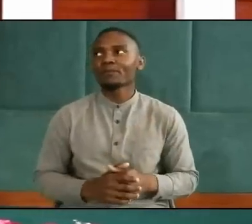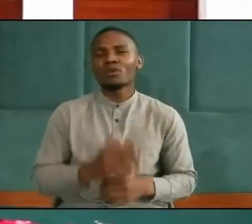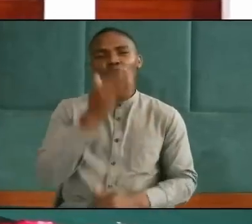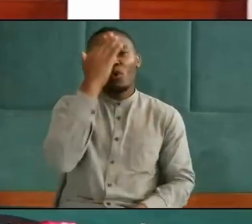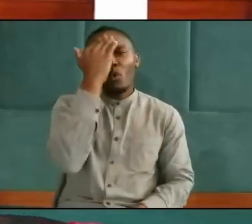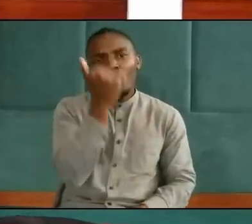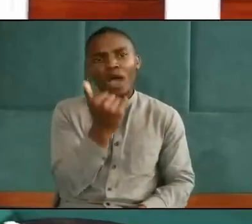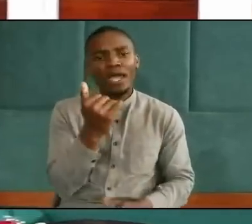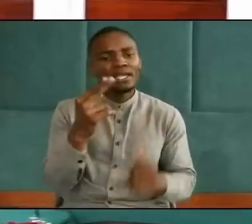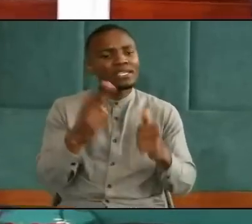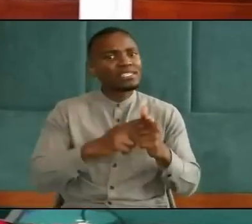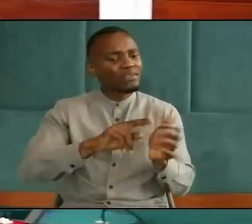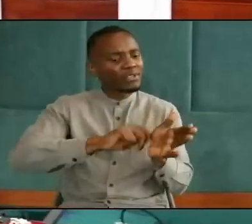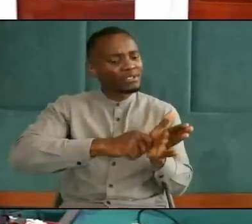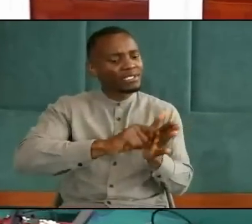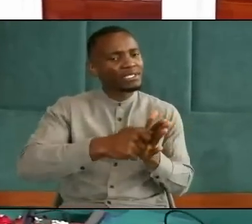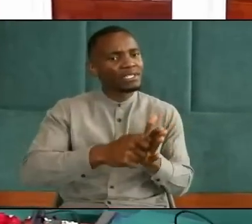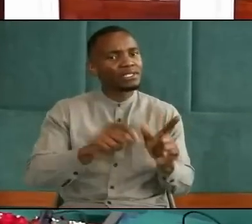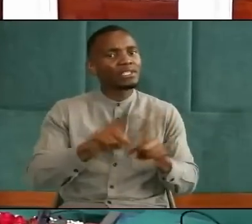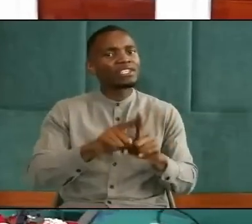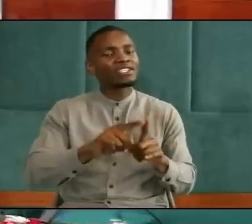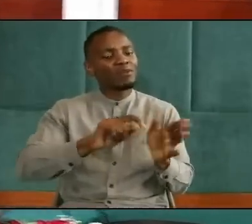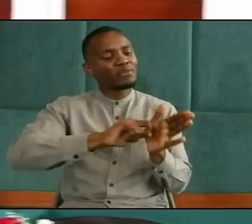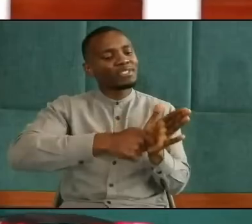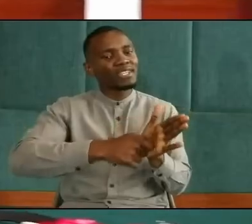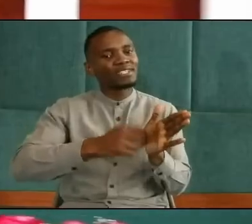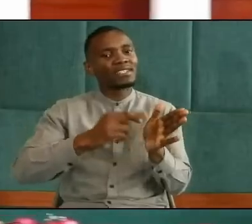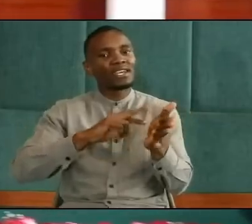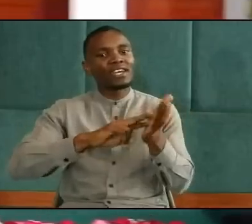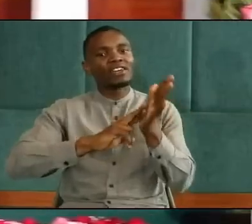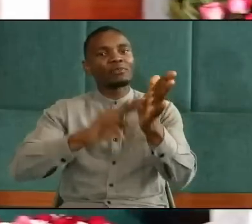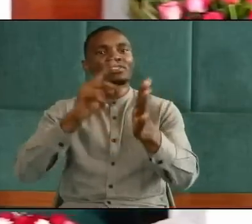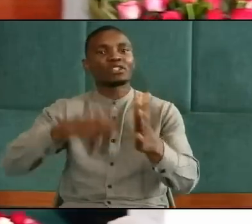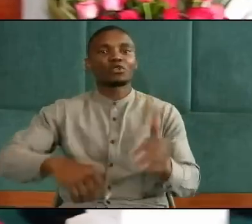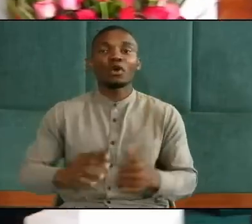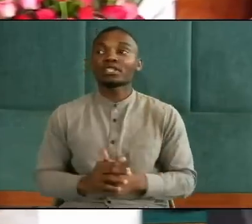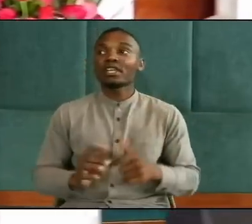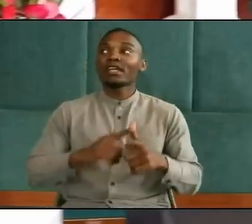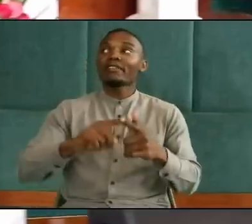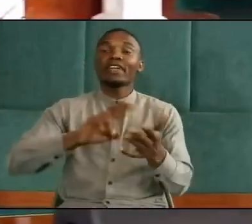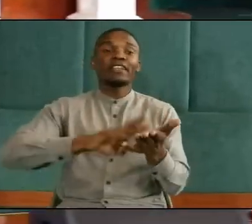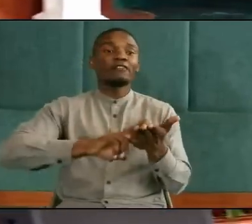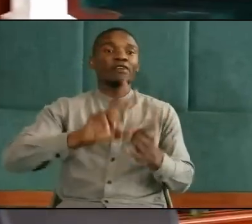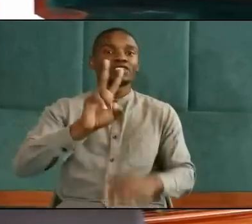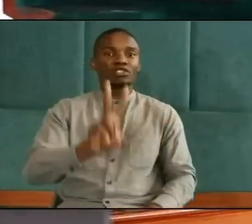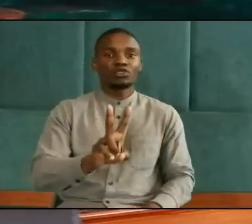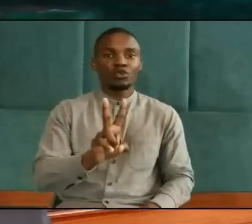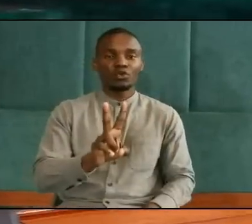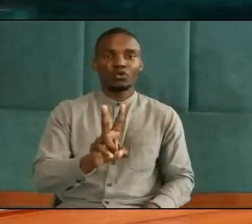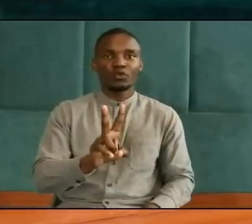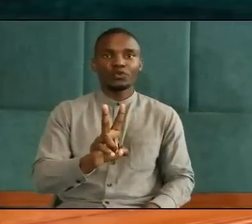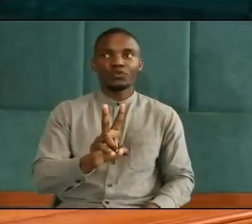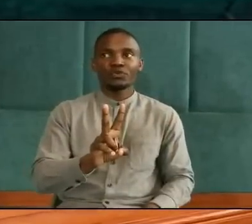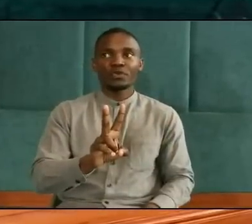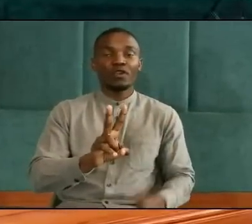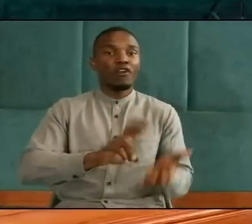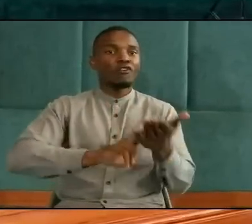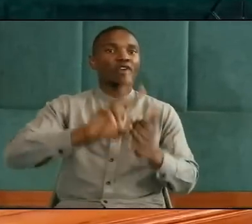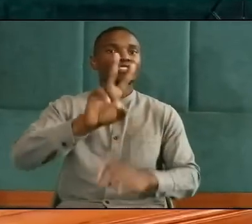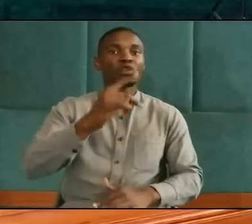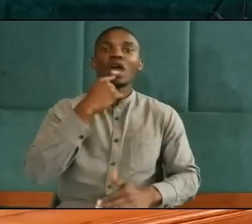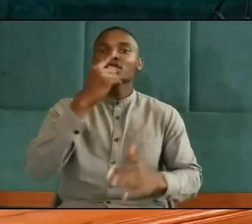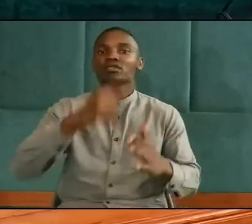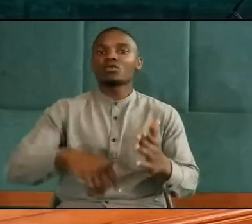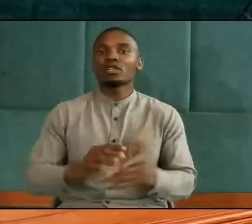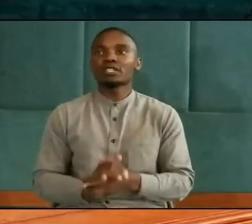Why seven seals and what are these seals? Well, let's dig a little further. In verse 2, tells us a little more about these seals. Verse 2